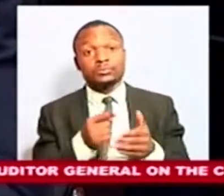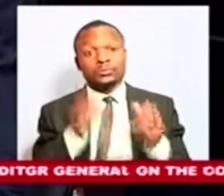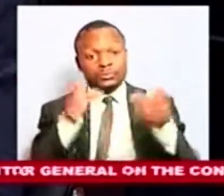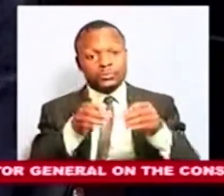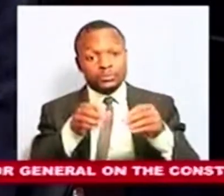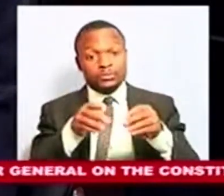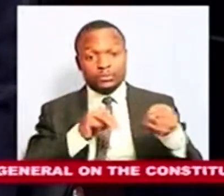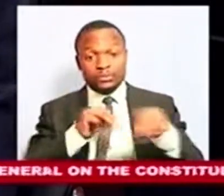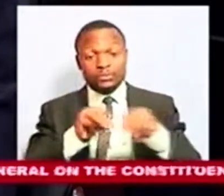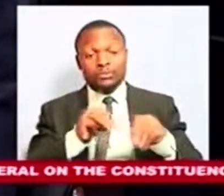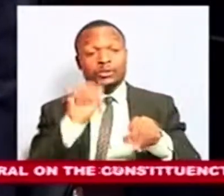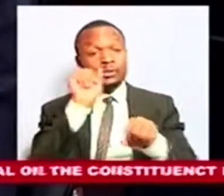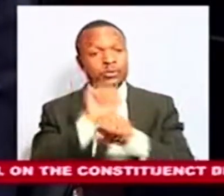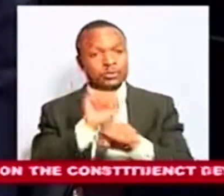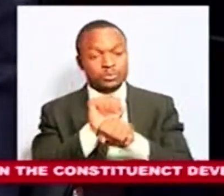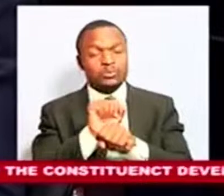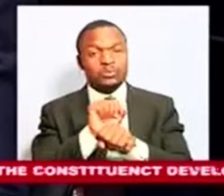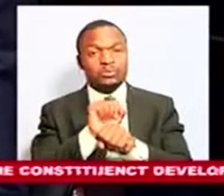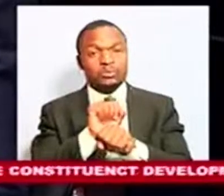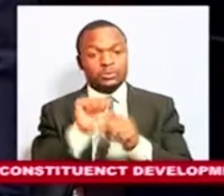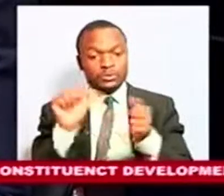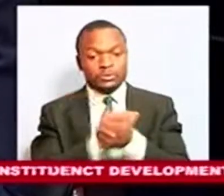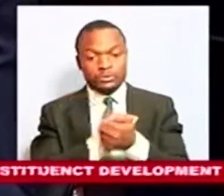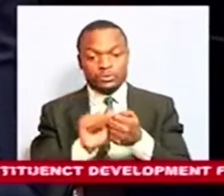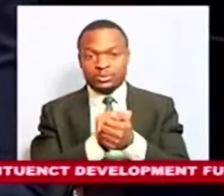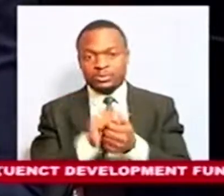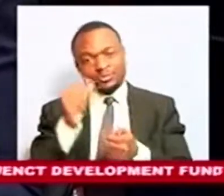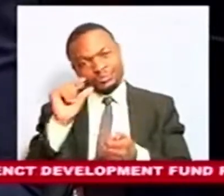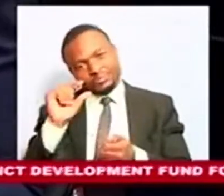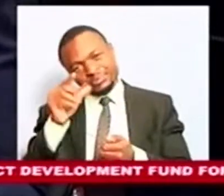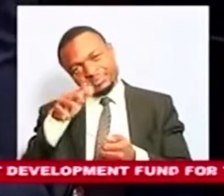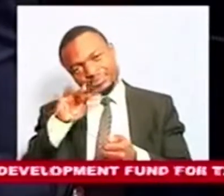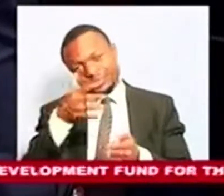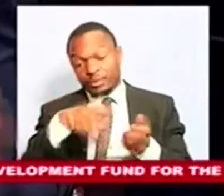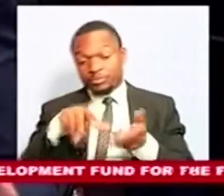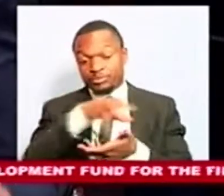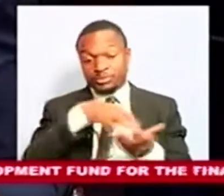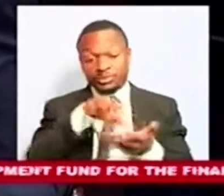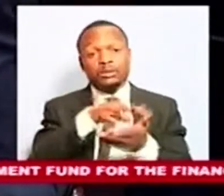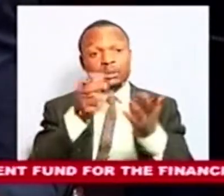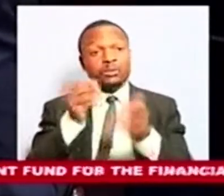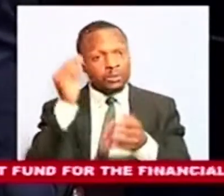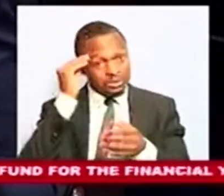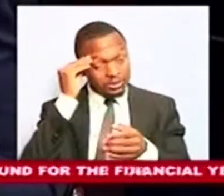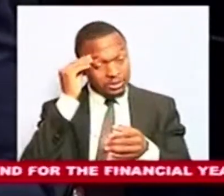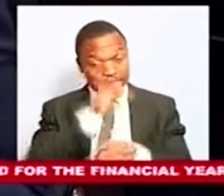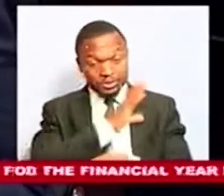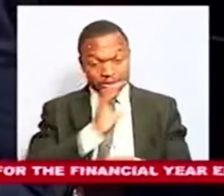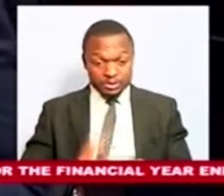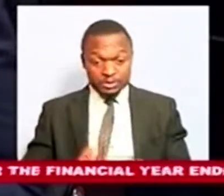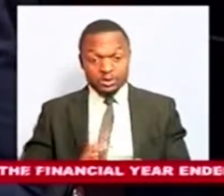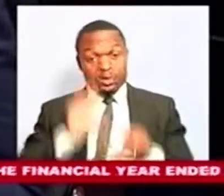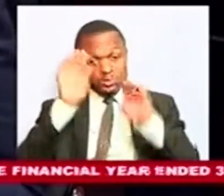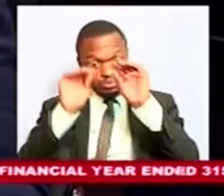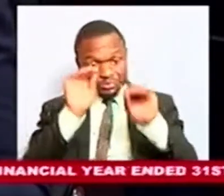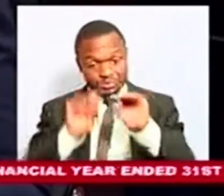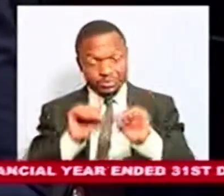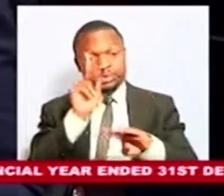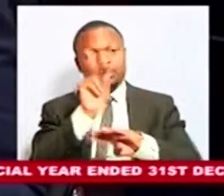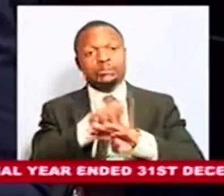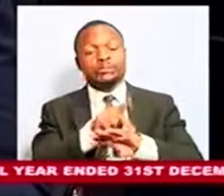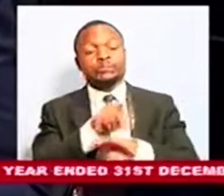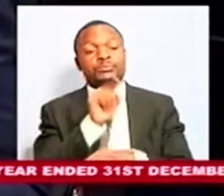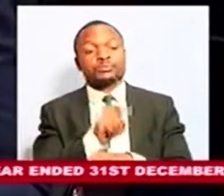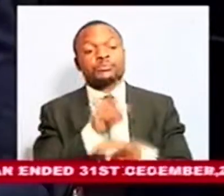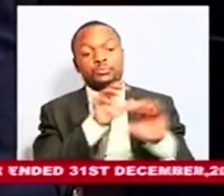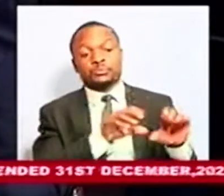to work on the defect. It's a bit confusing. I want to know whether it's the contractor who worked on this project to